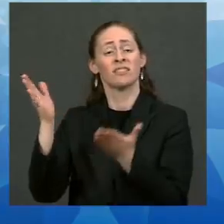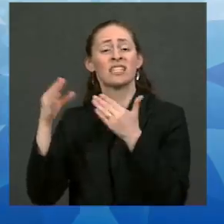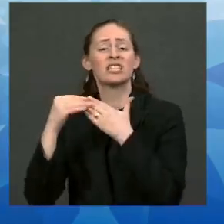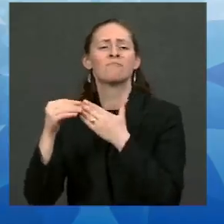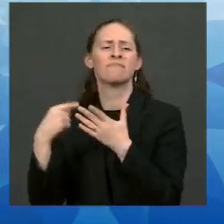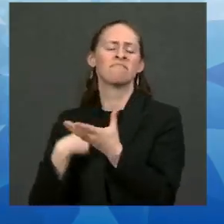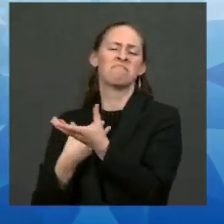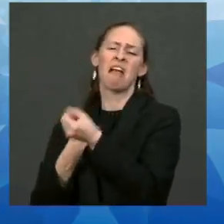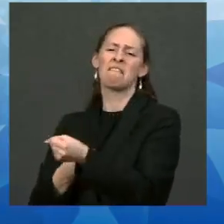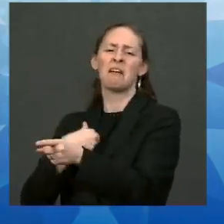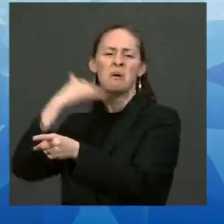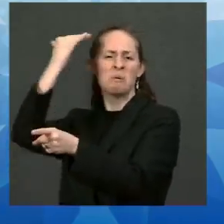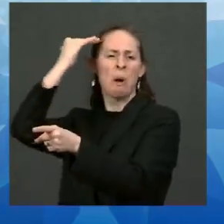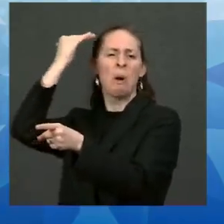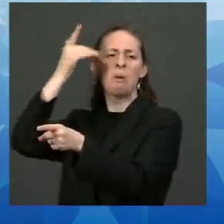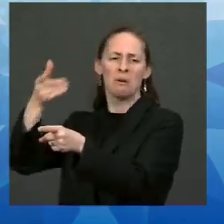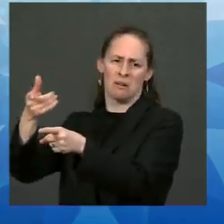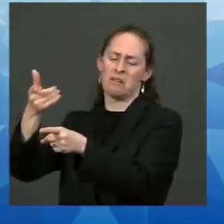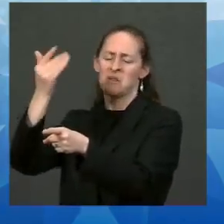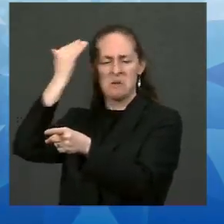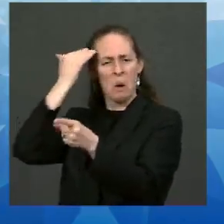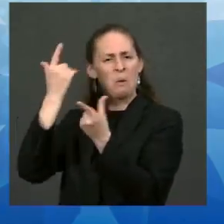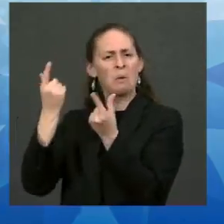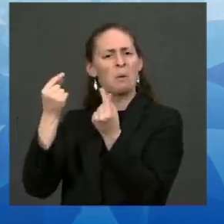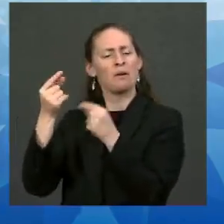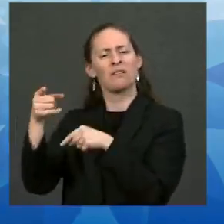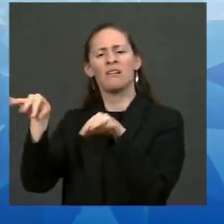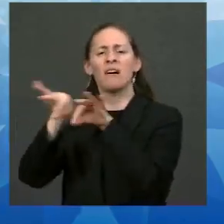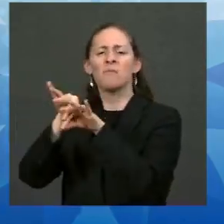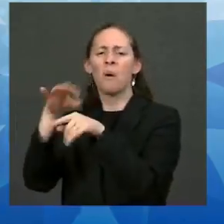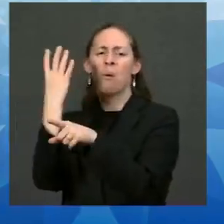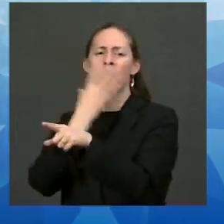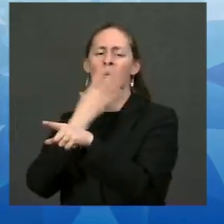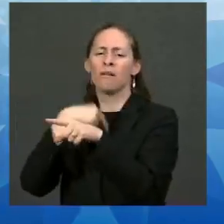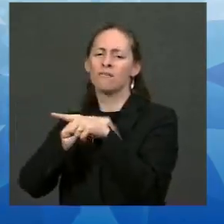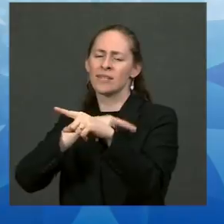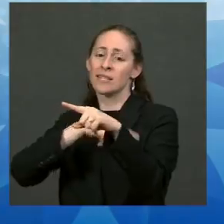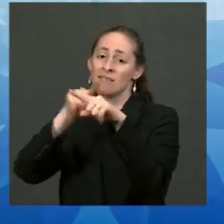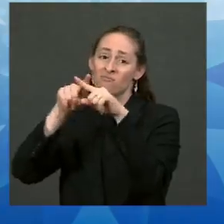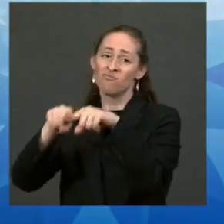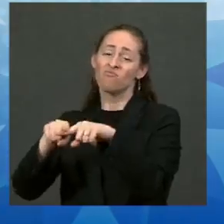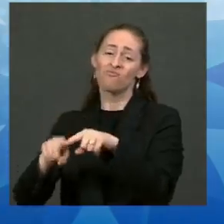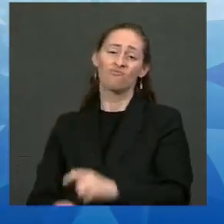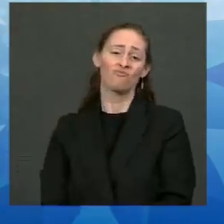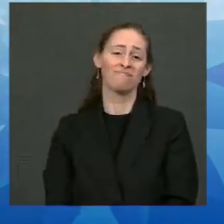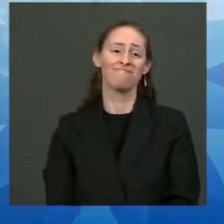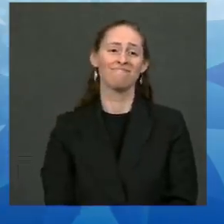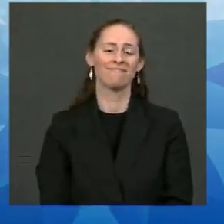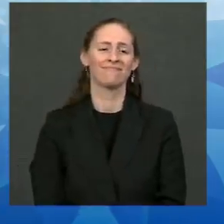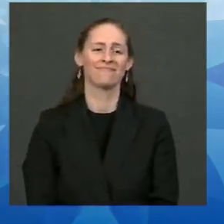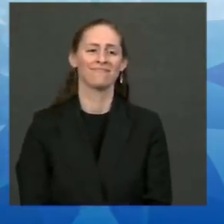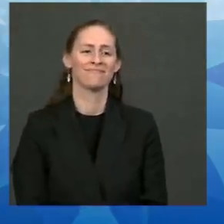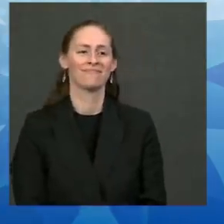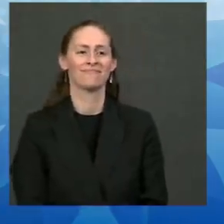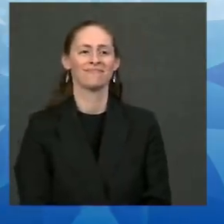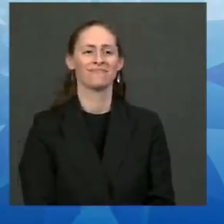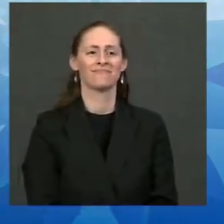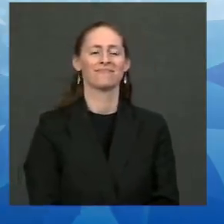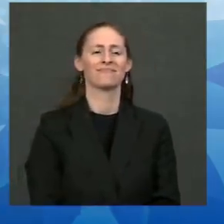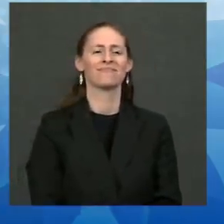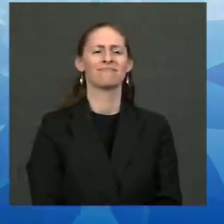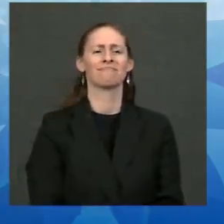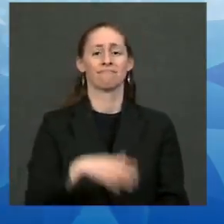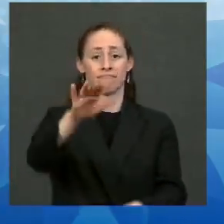be incredibly important. When I got to the Senate, Danny Inouye took me under his wing. He helped me